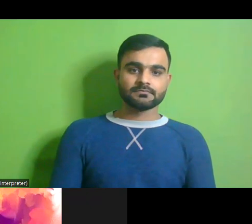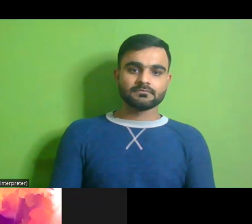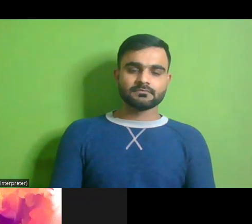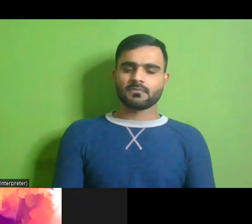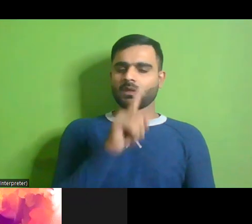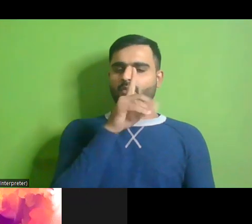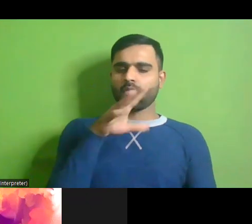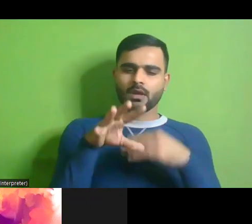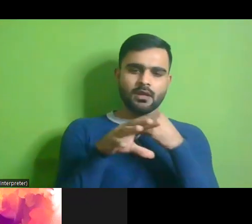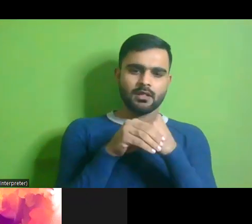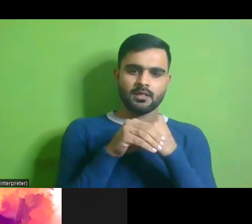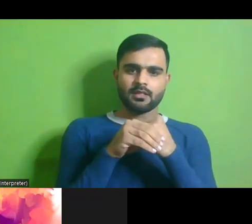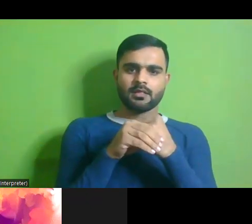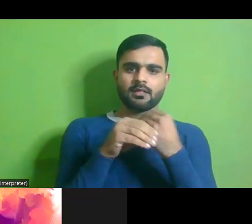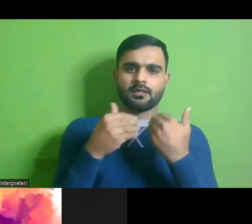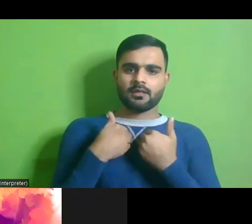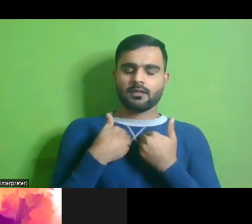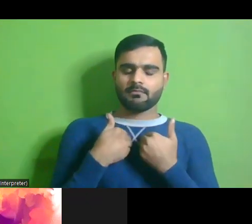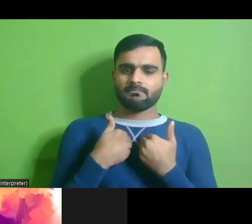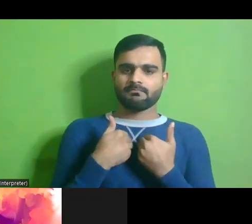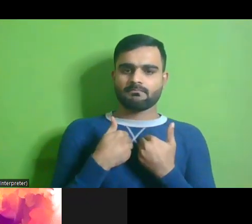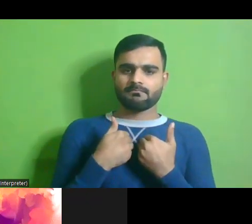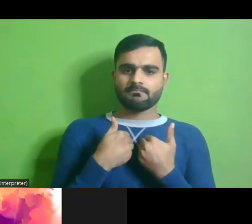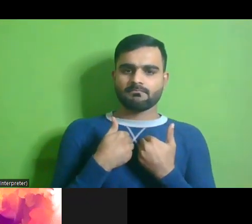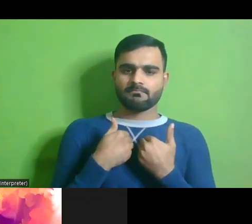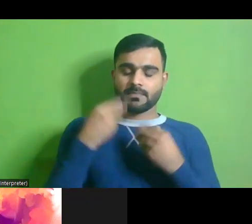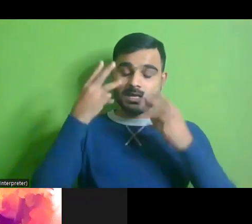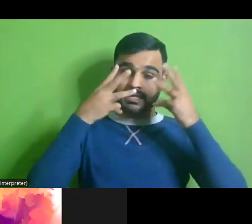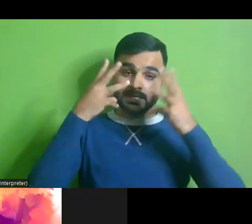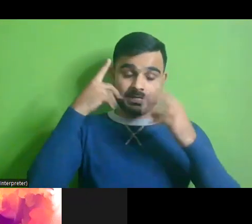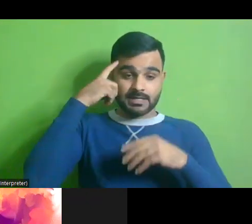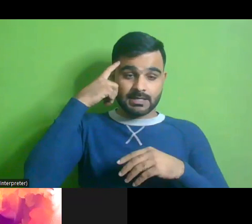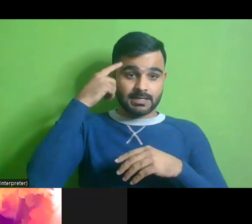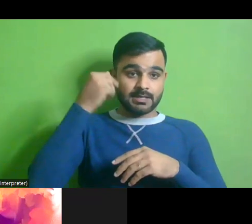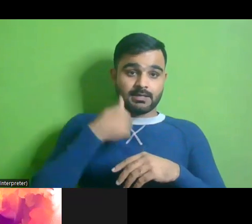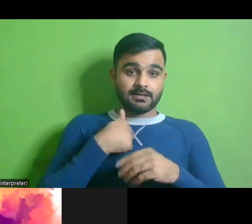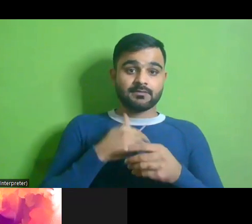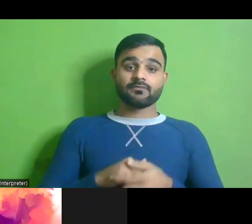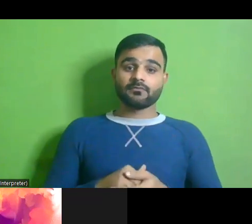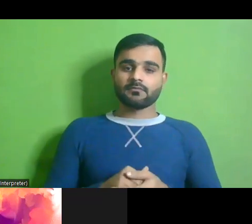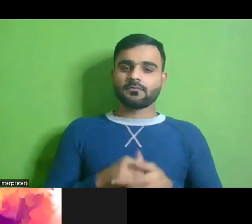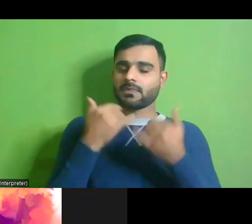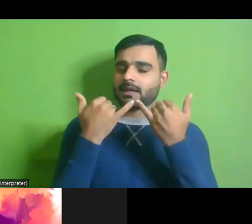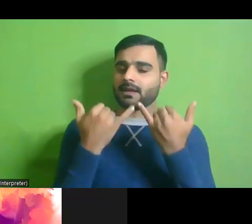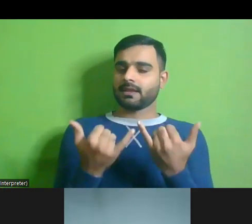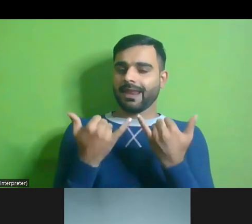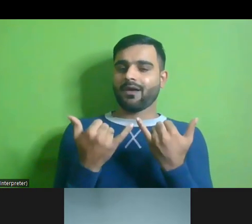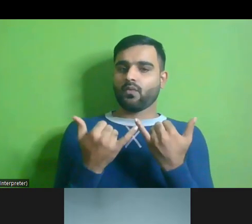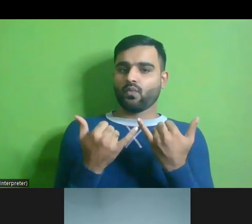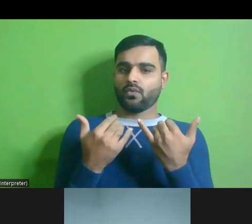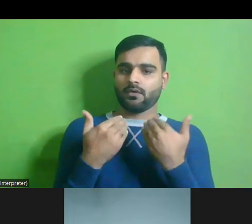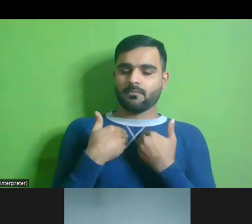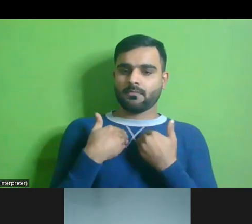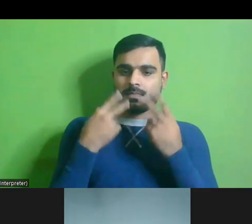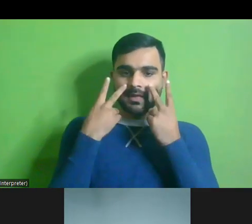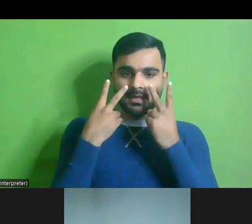One thing that I was wondering was, I presently I am looking